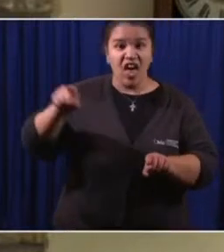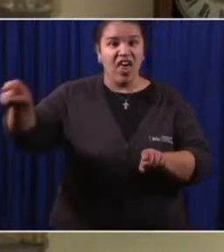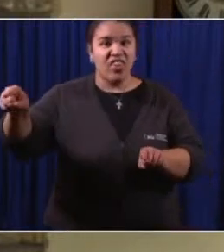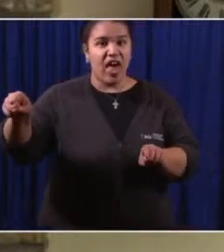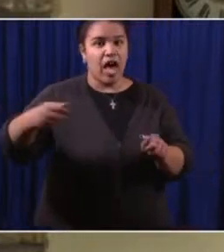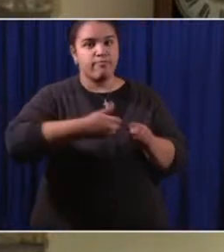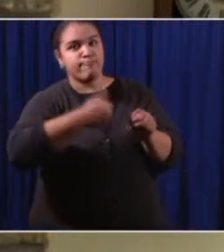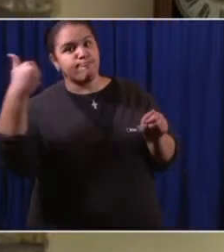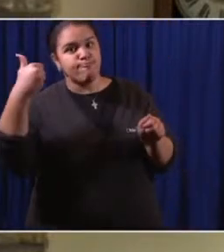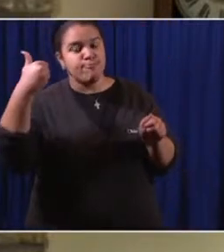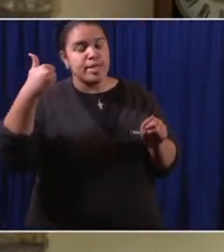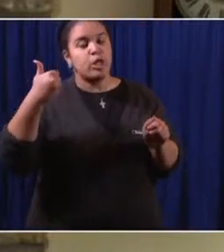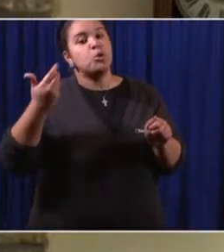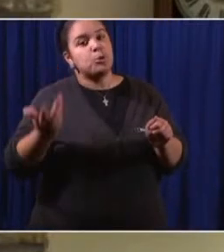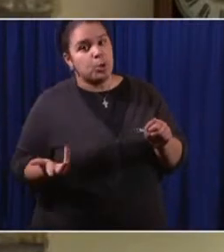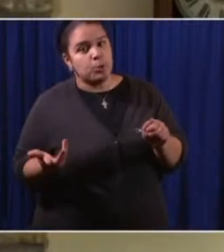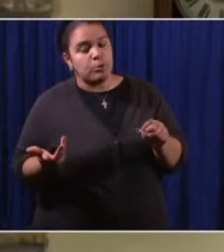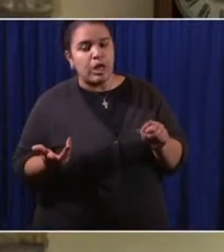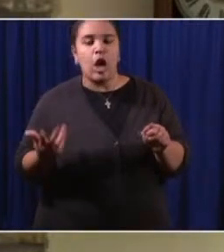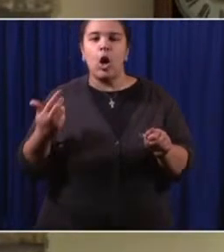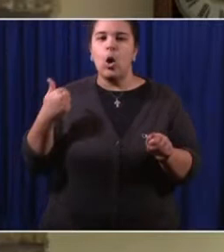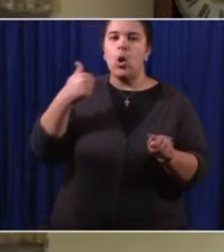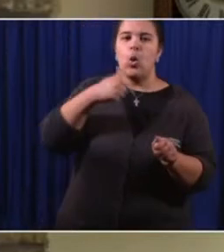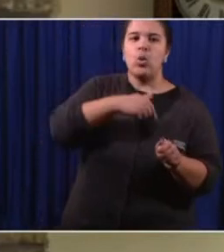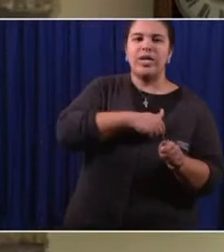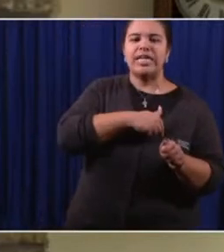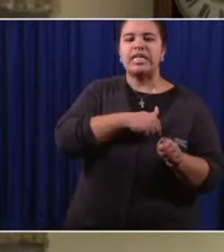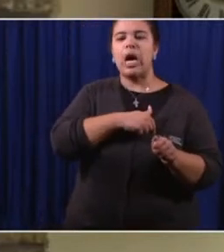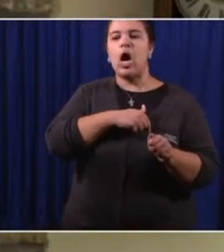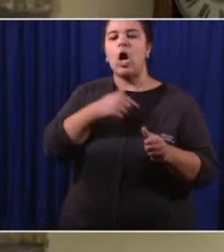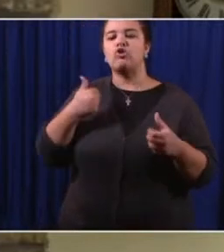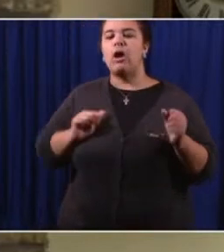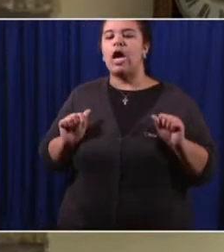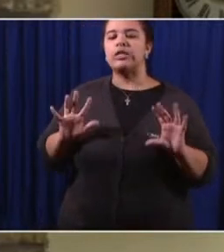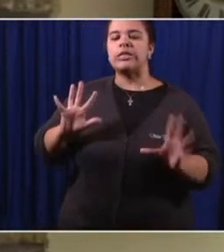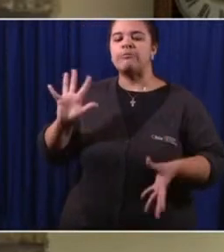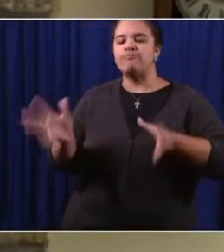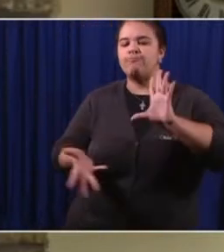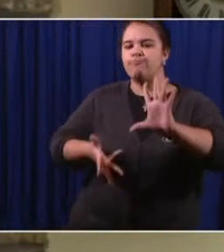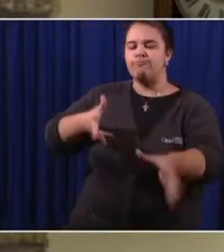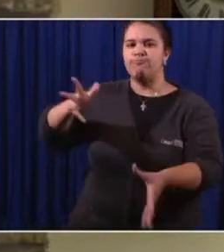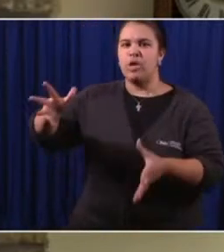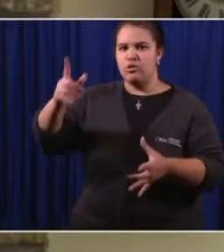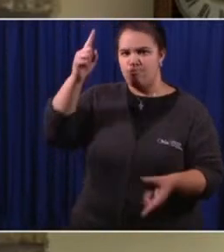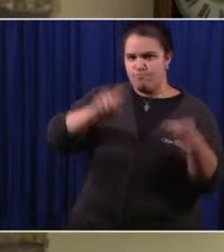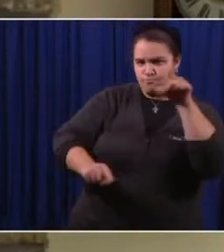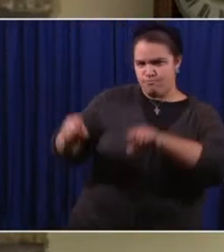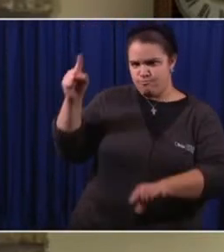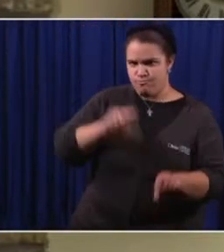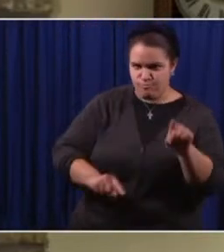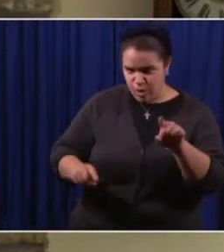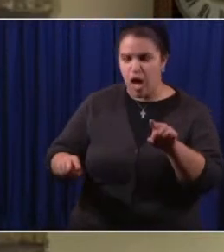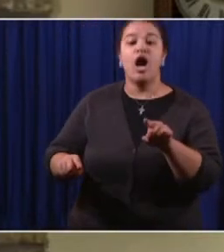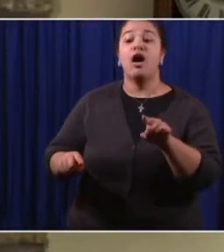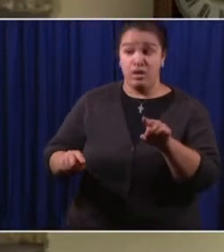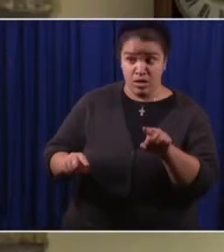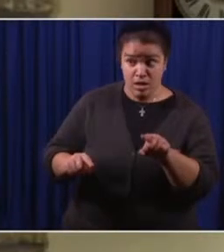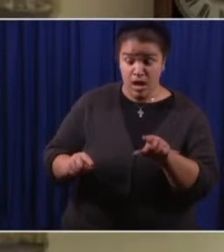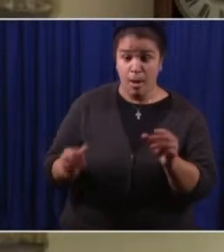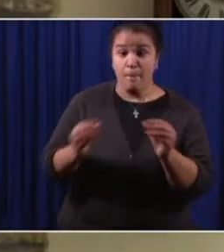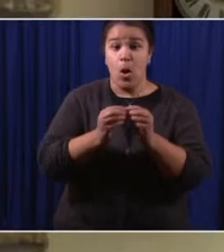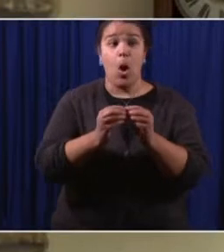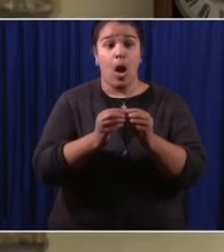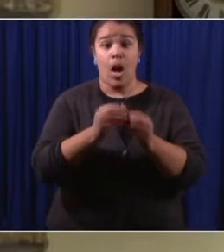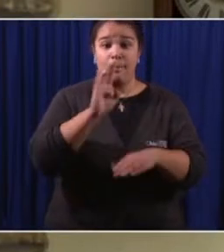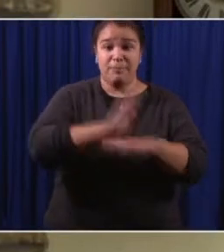looking for an avenue whereby we can encourage more investment in Ohio, and whereby